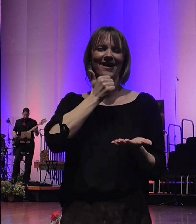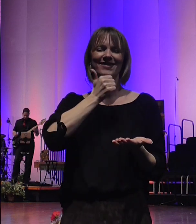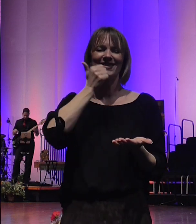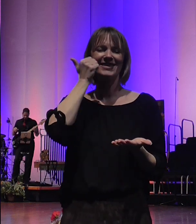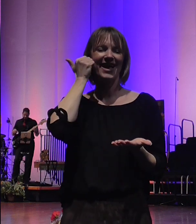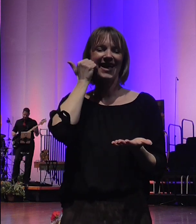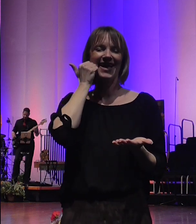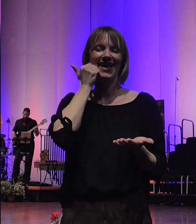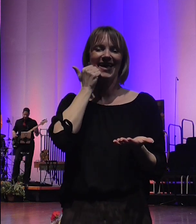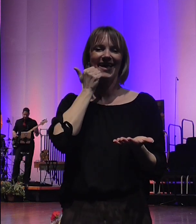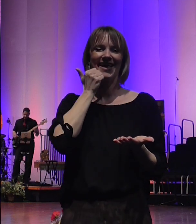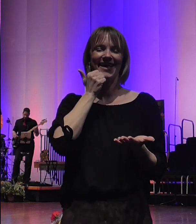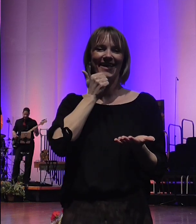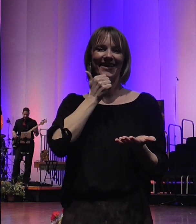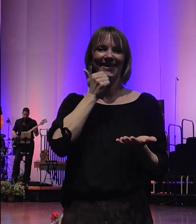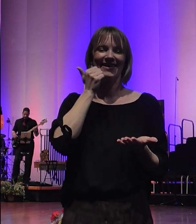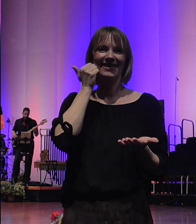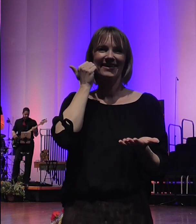every day,